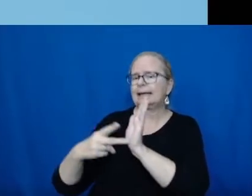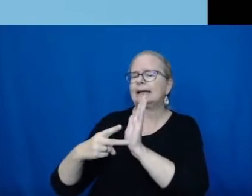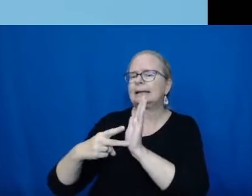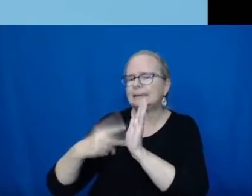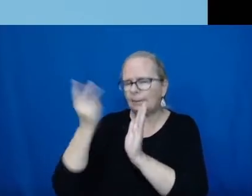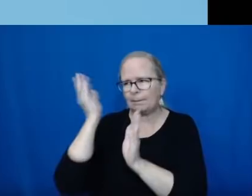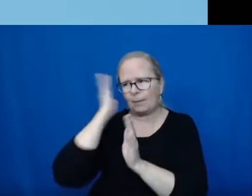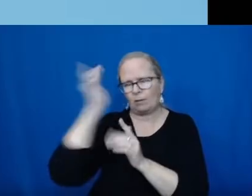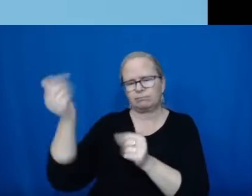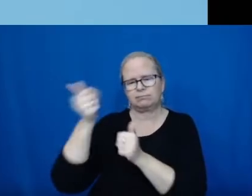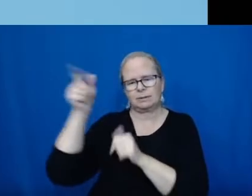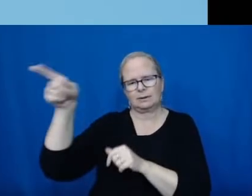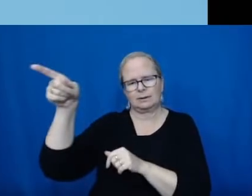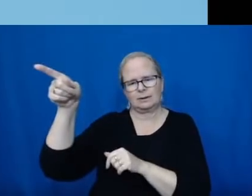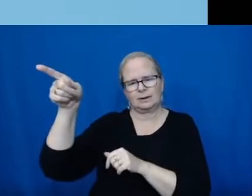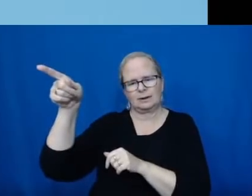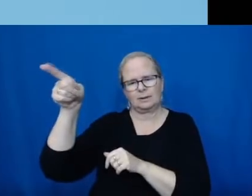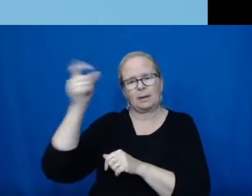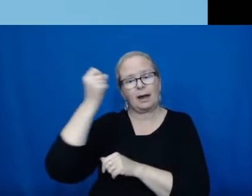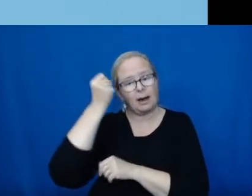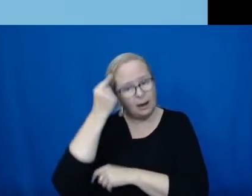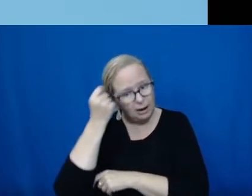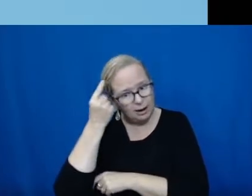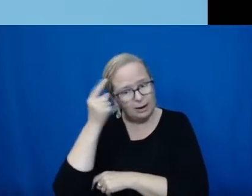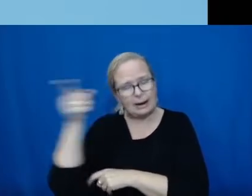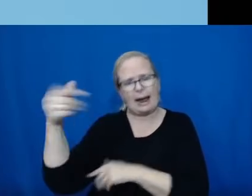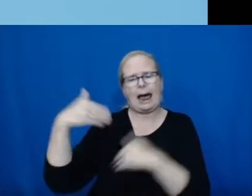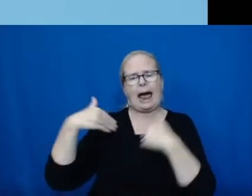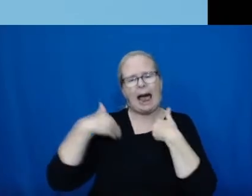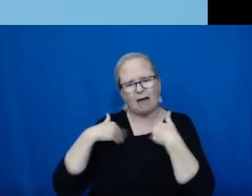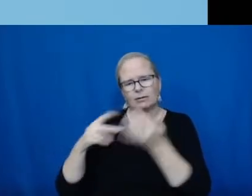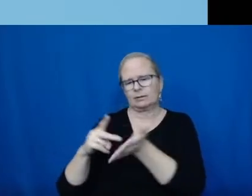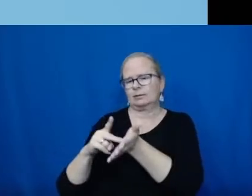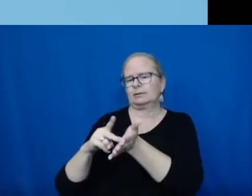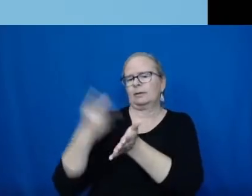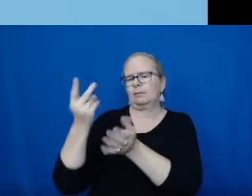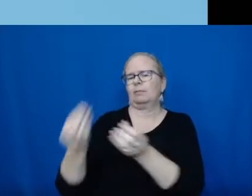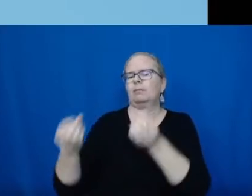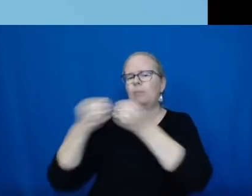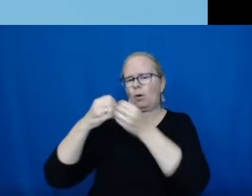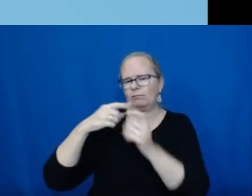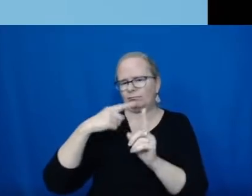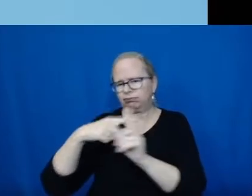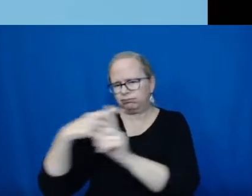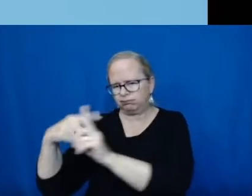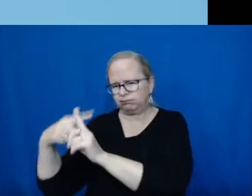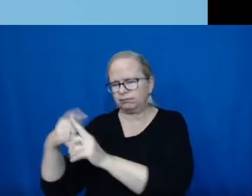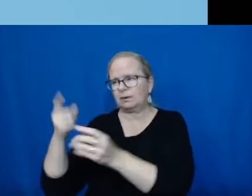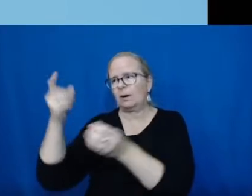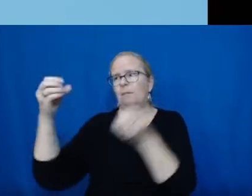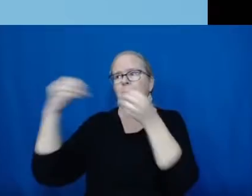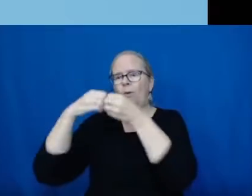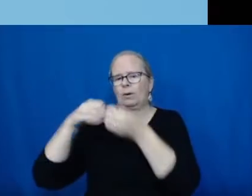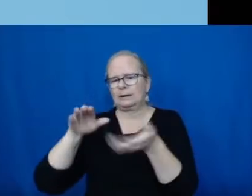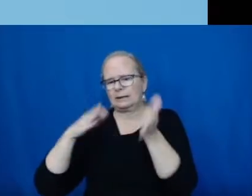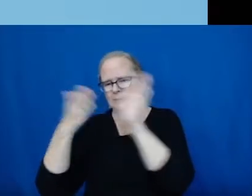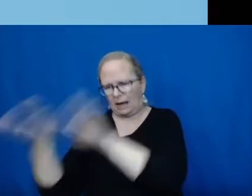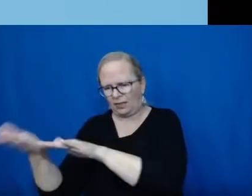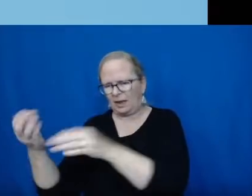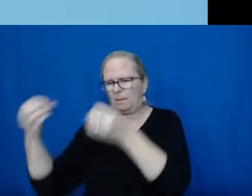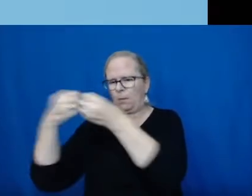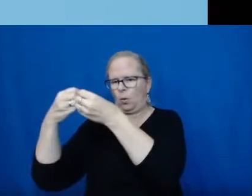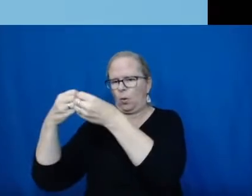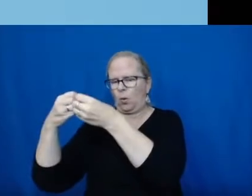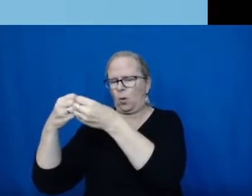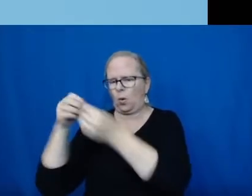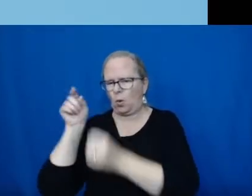capita than we have. So basically what it shows, that if the more beds we